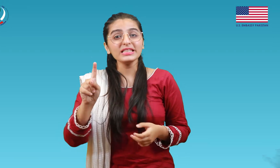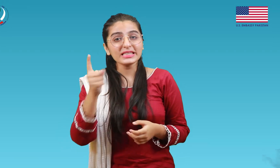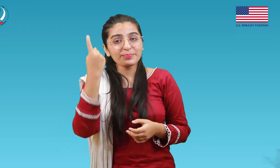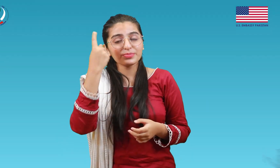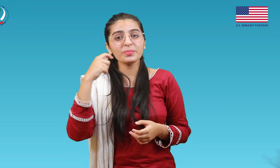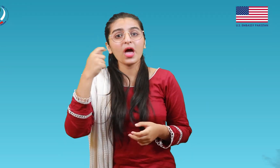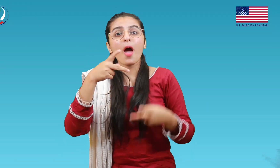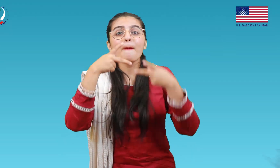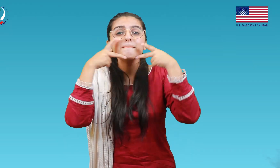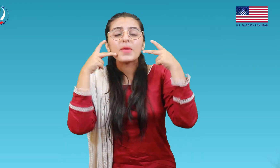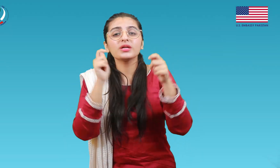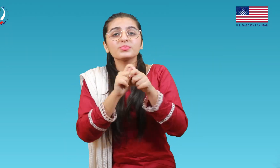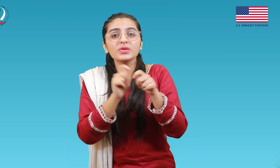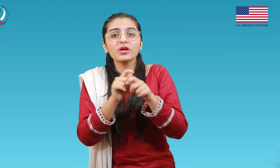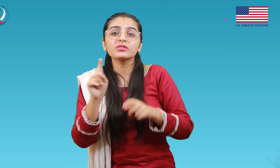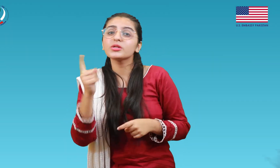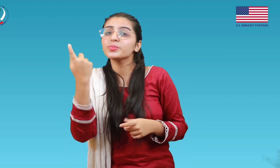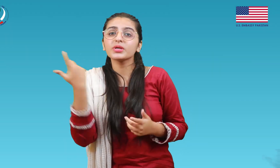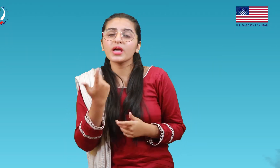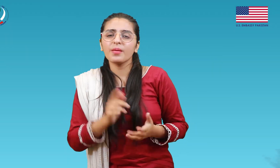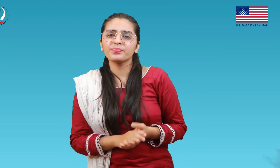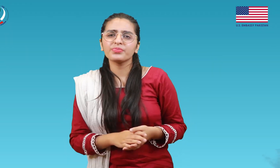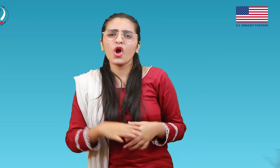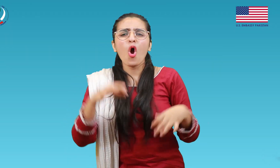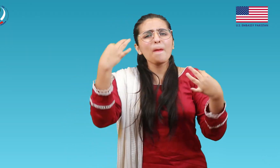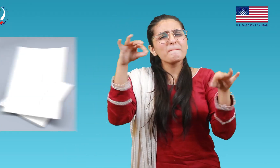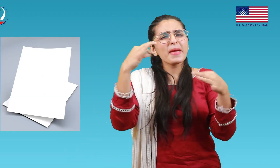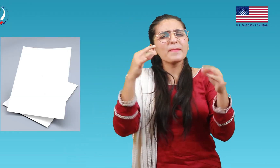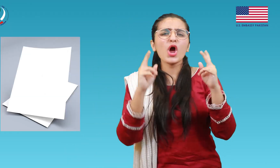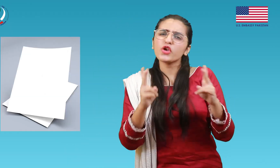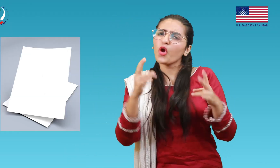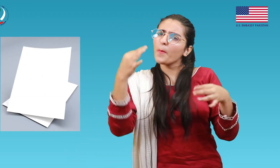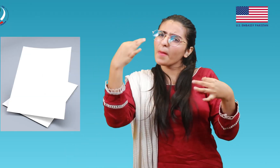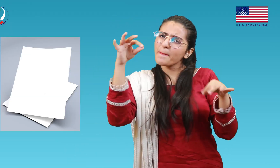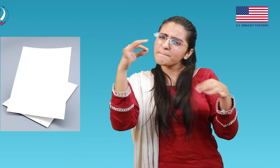First of all, you will need some sheets of paper.